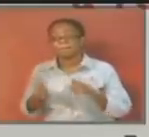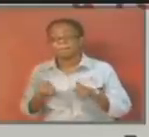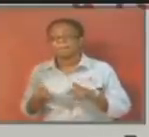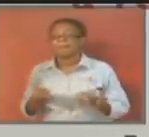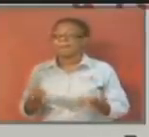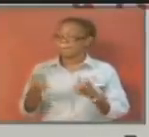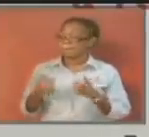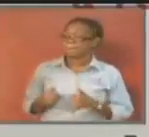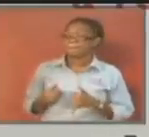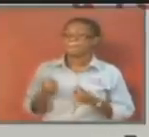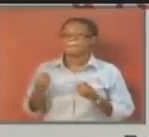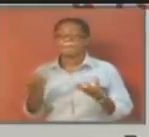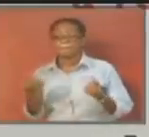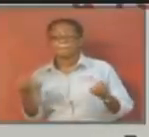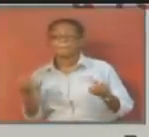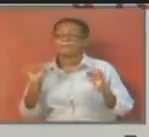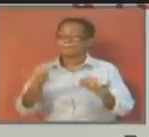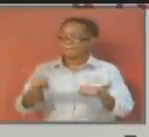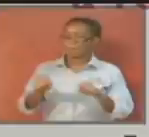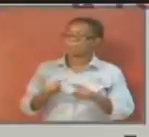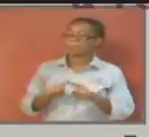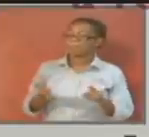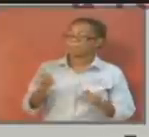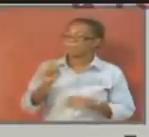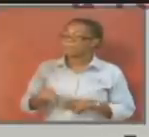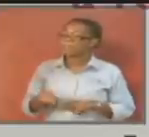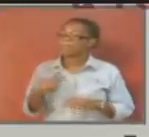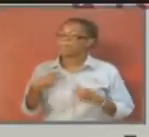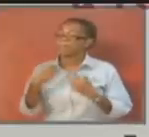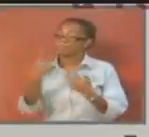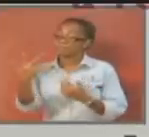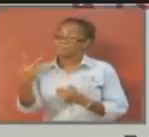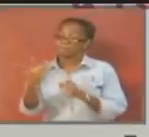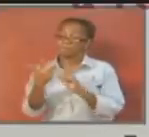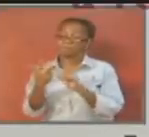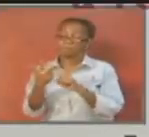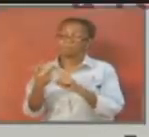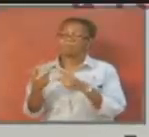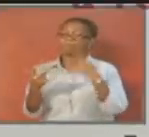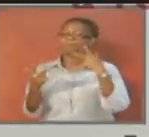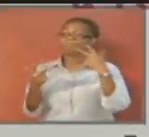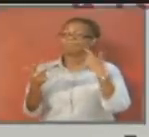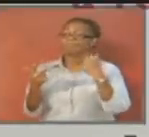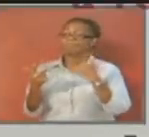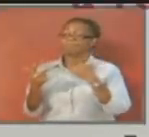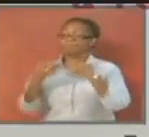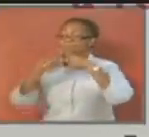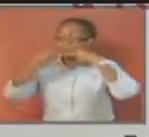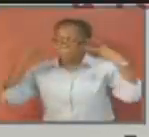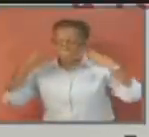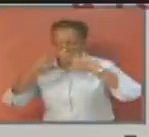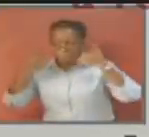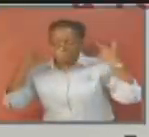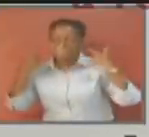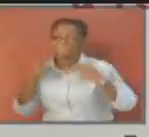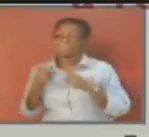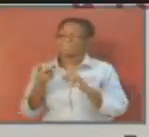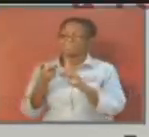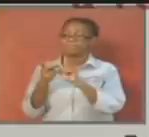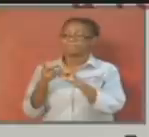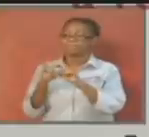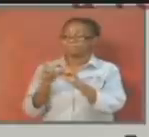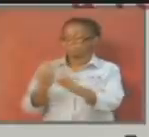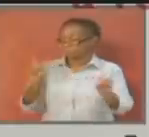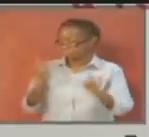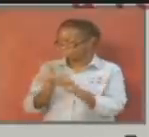the vaccination site. Wear your mask at all times, social distance at all times, and make sure that you follow the rules set out by